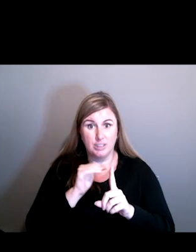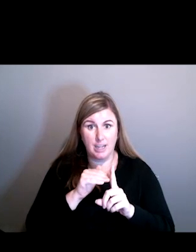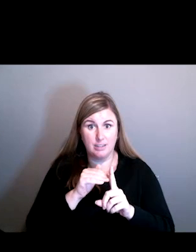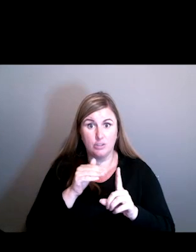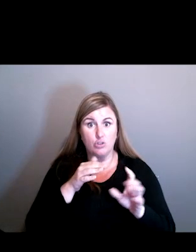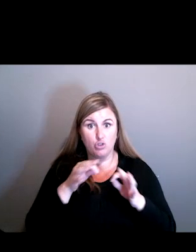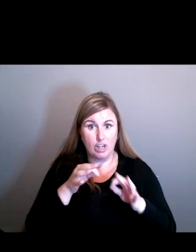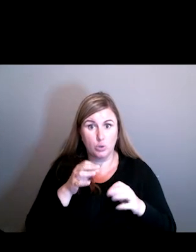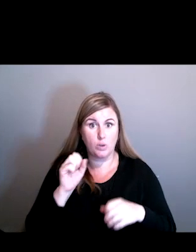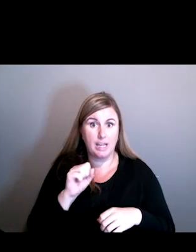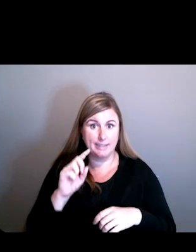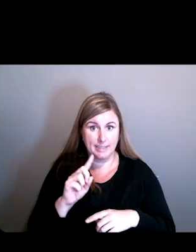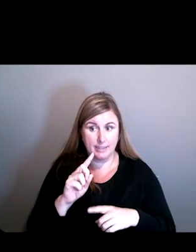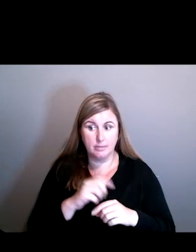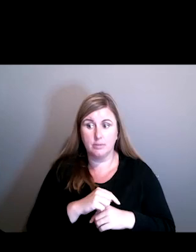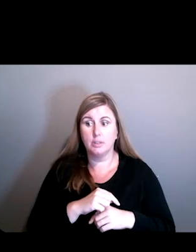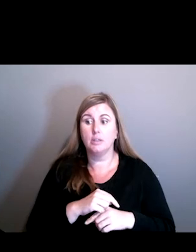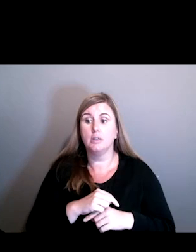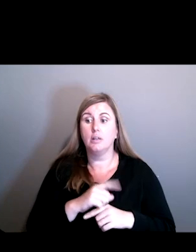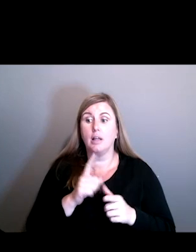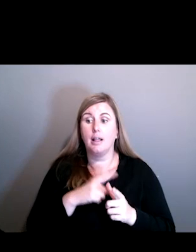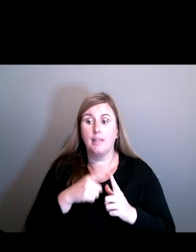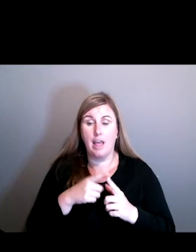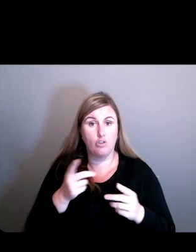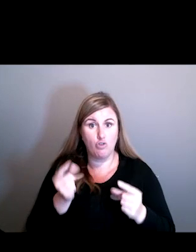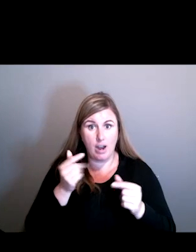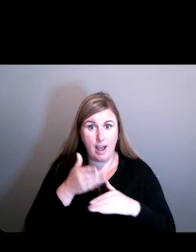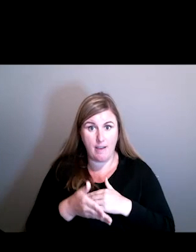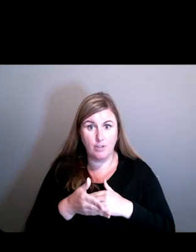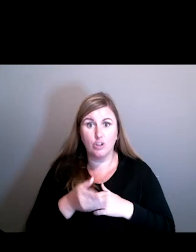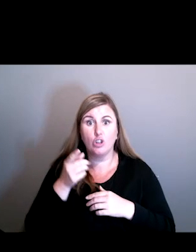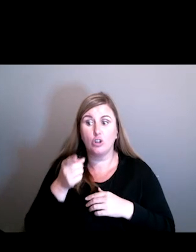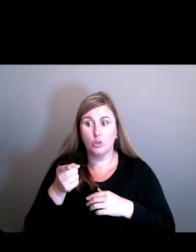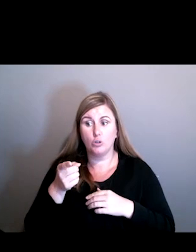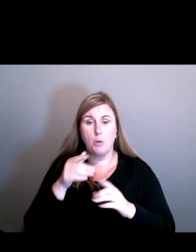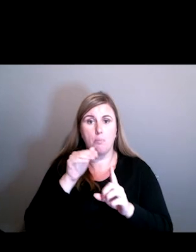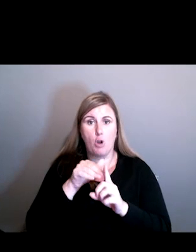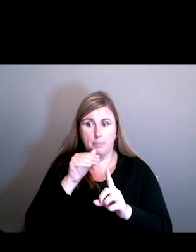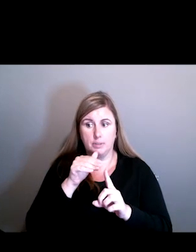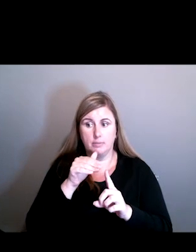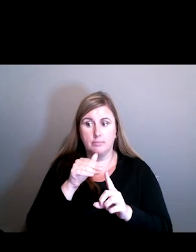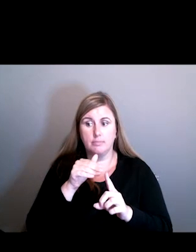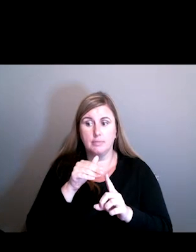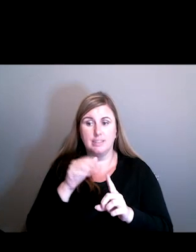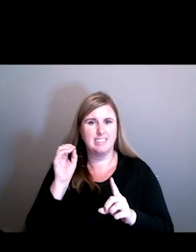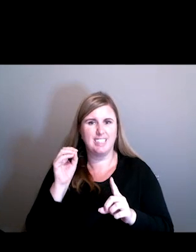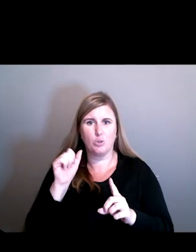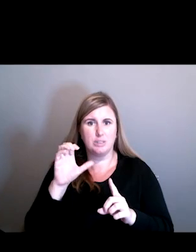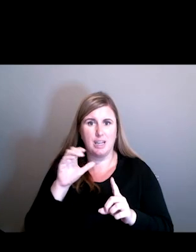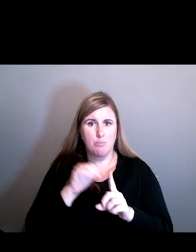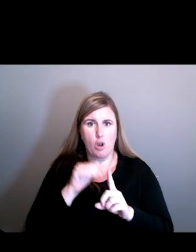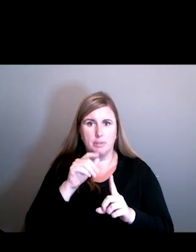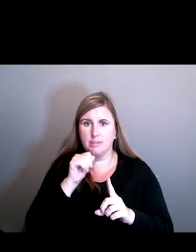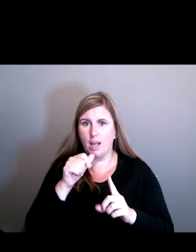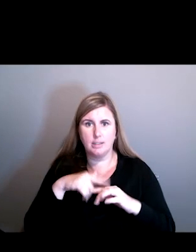You present the direction, or the SD, and then right after that you